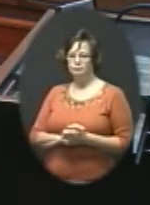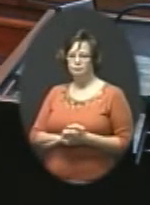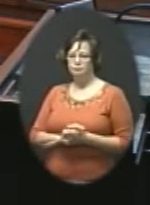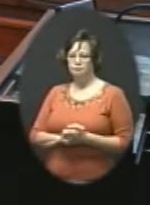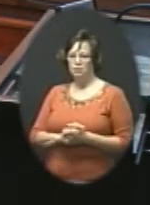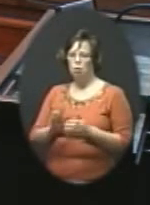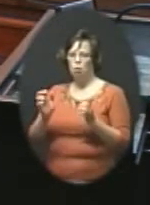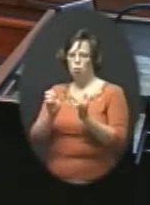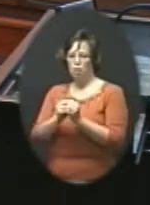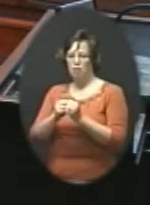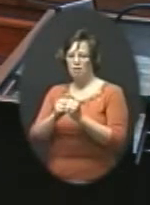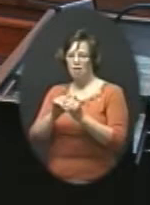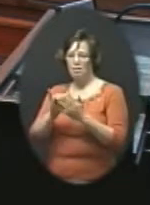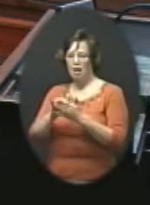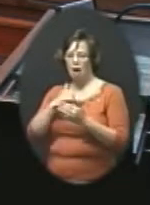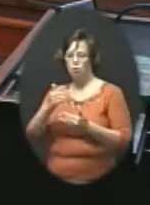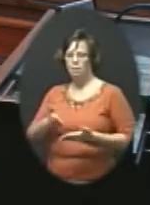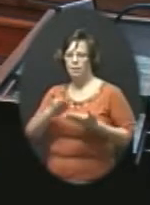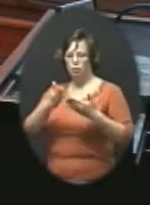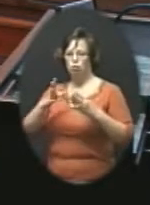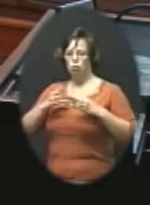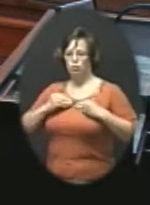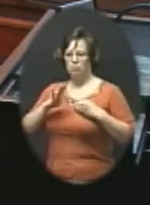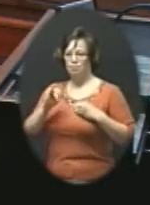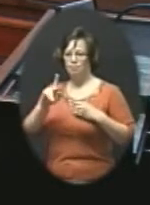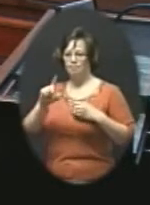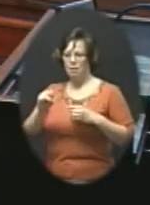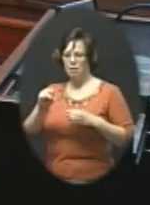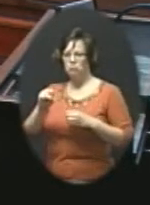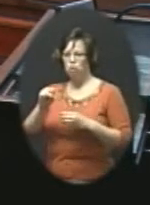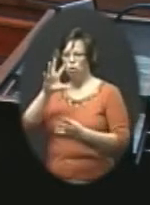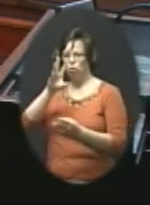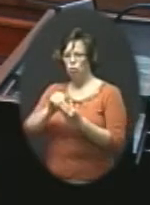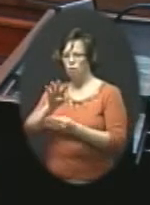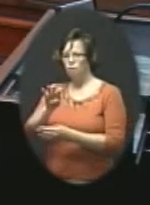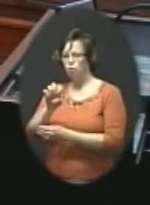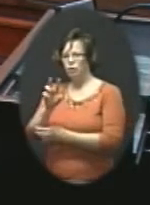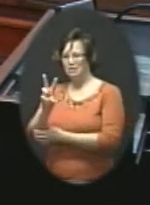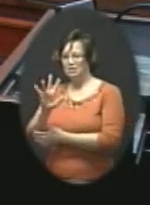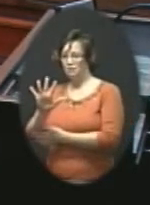Well, with that, I would make a motion to accept the bids totaling